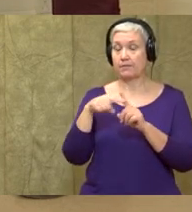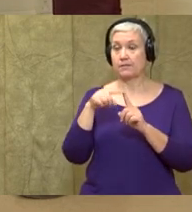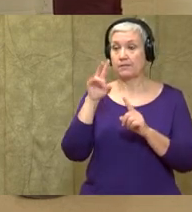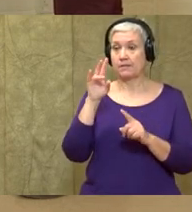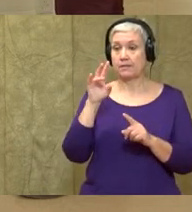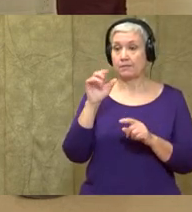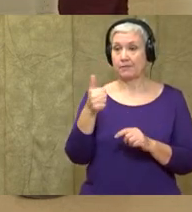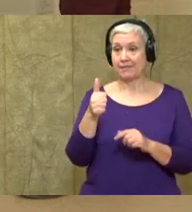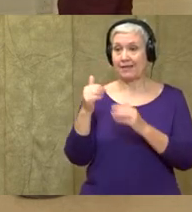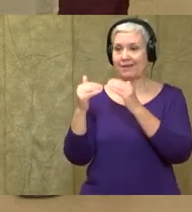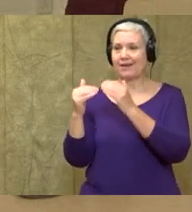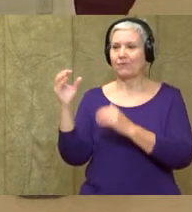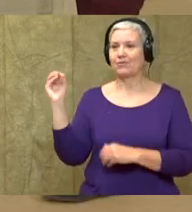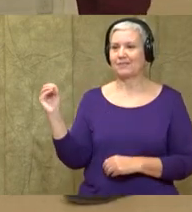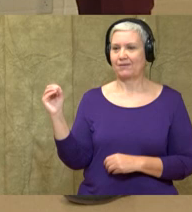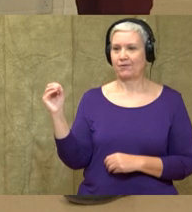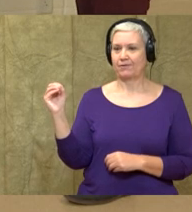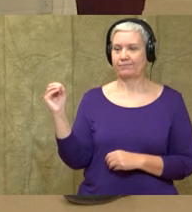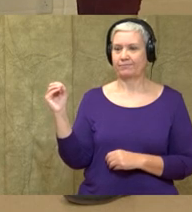plus 10 is equal to 0,